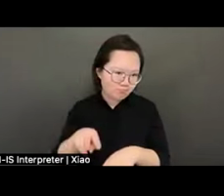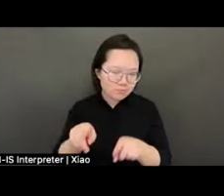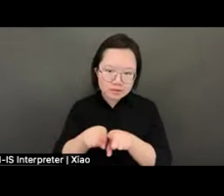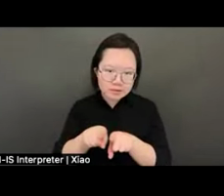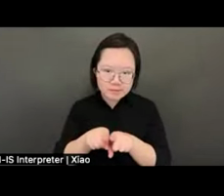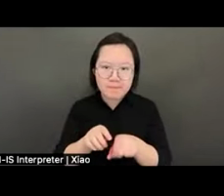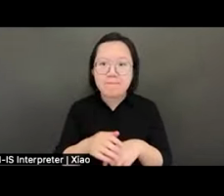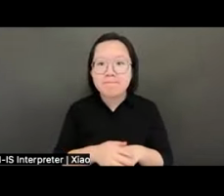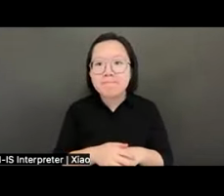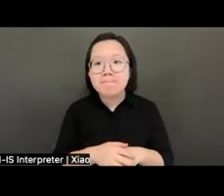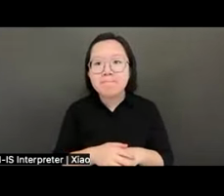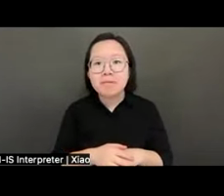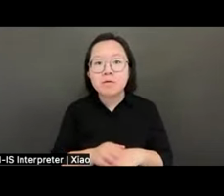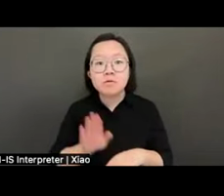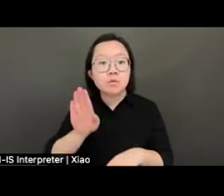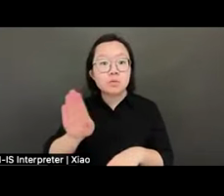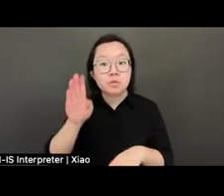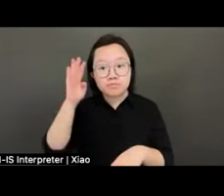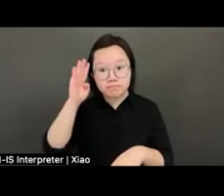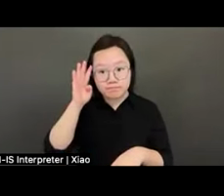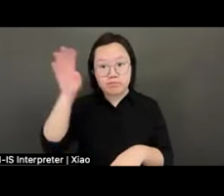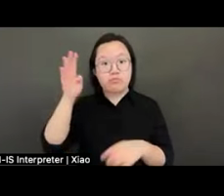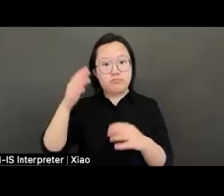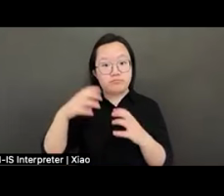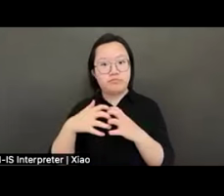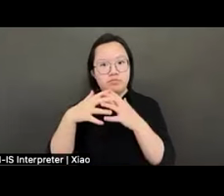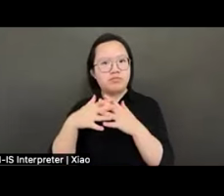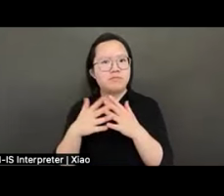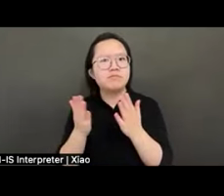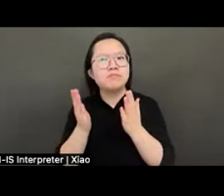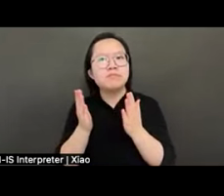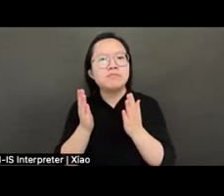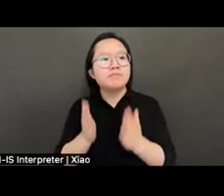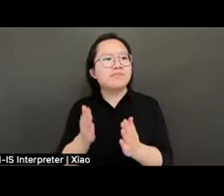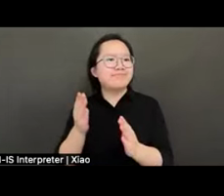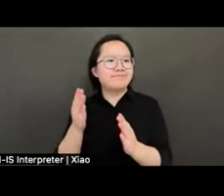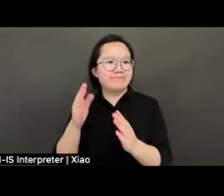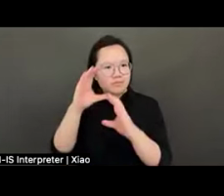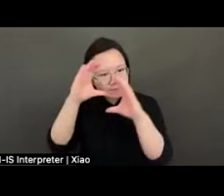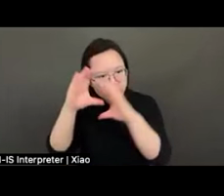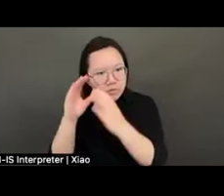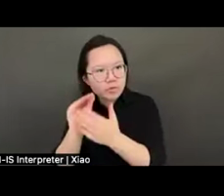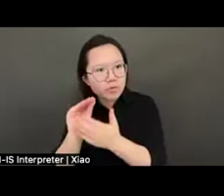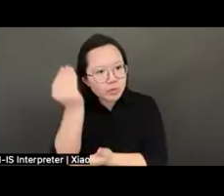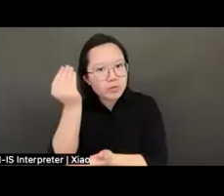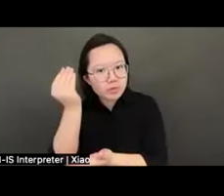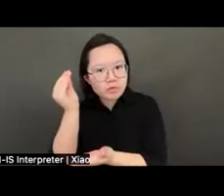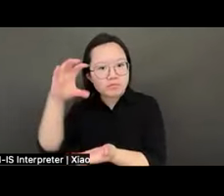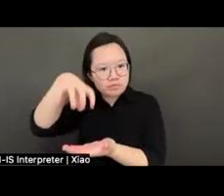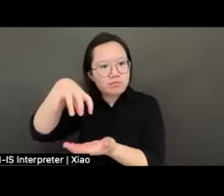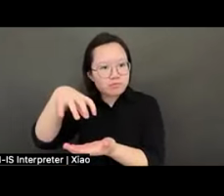decisions, and societal attitudes to promote positive changes for youth, especially marginalized youth at local,